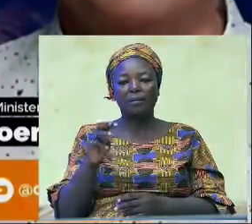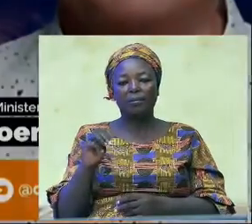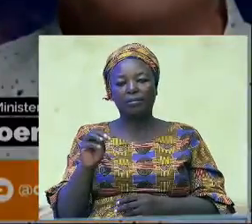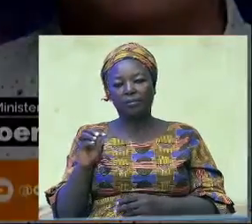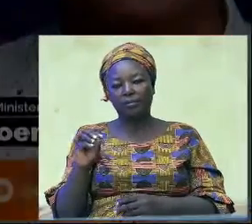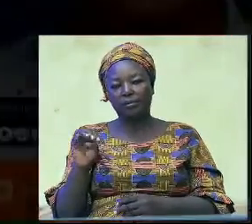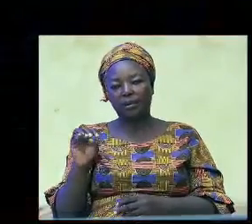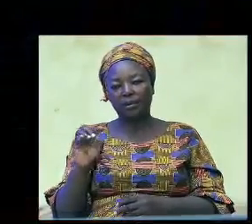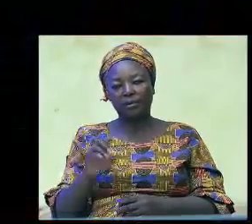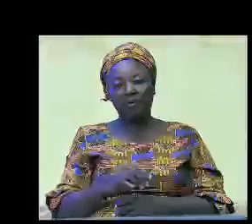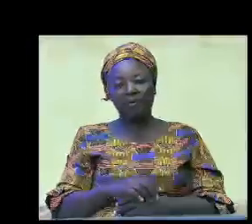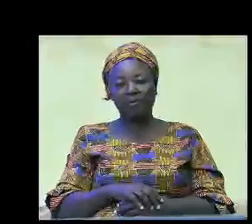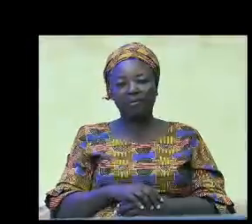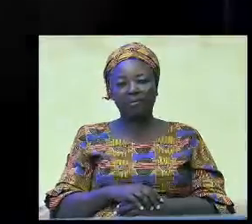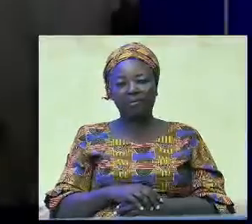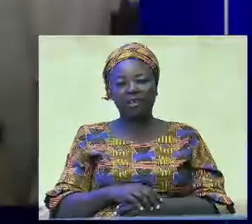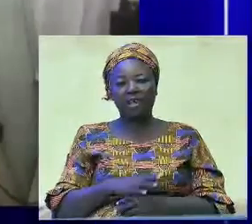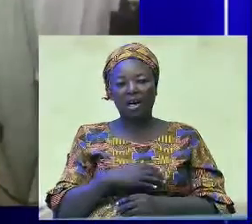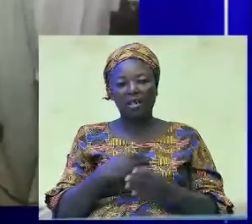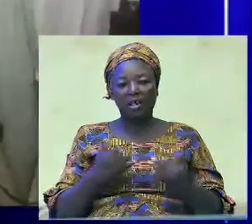set free.